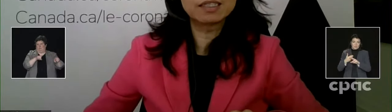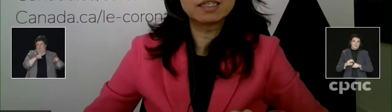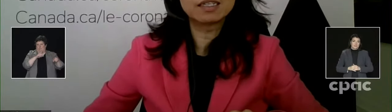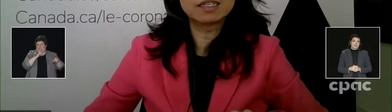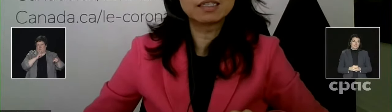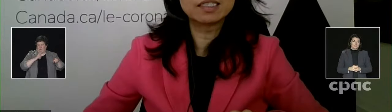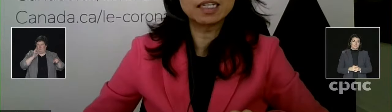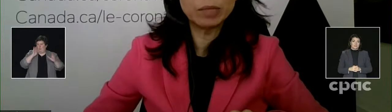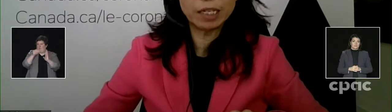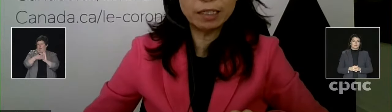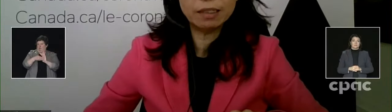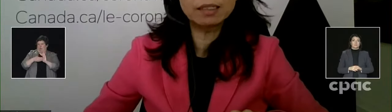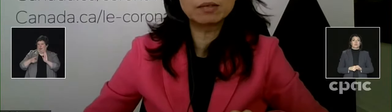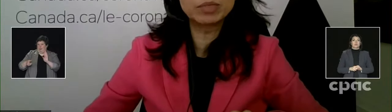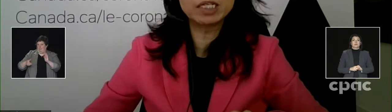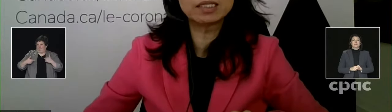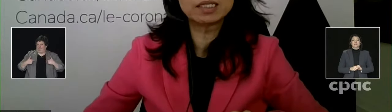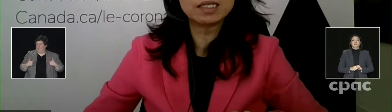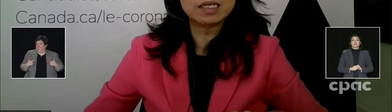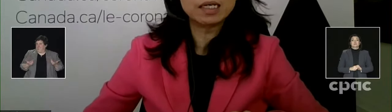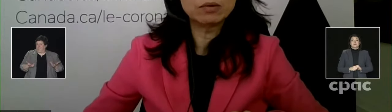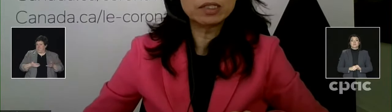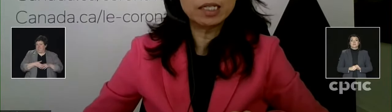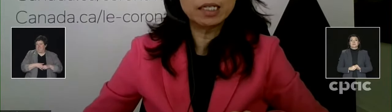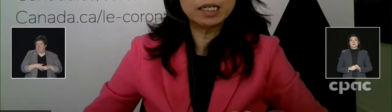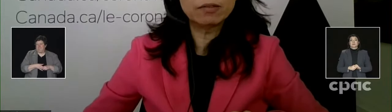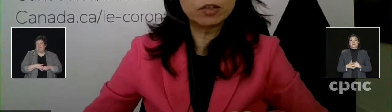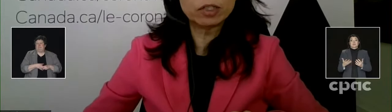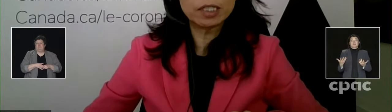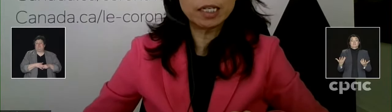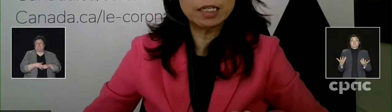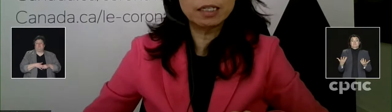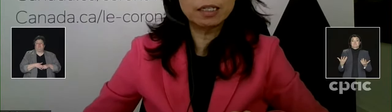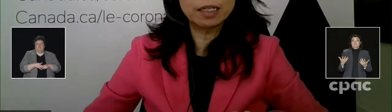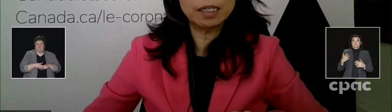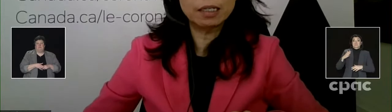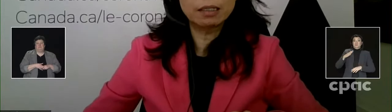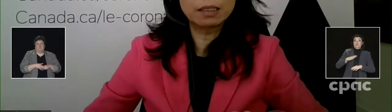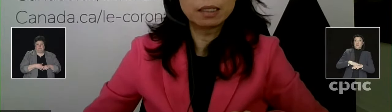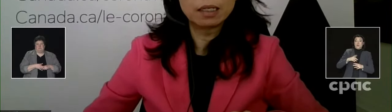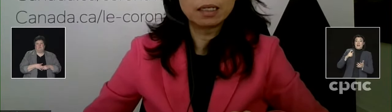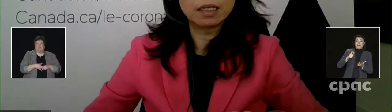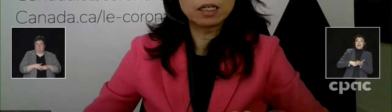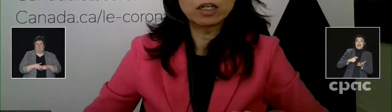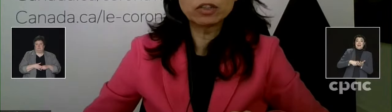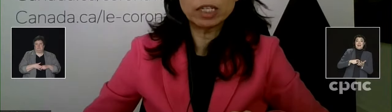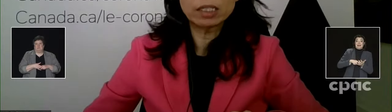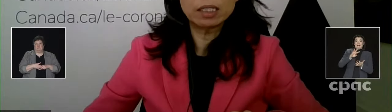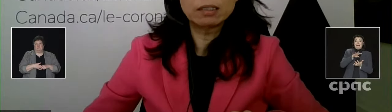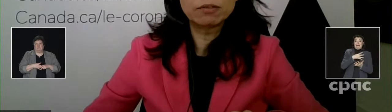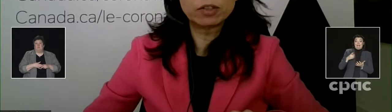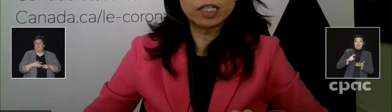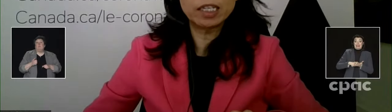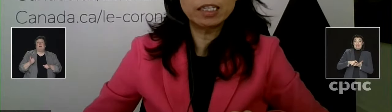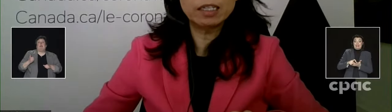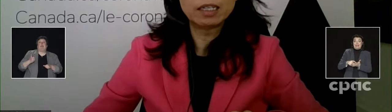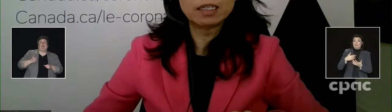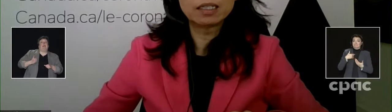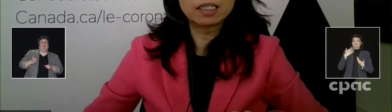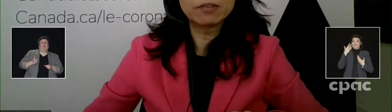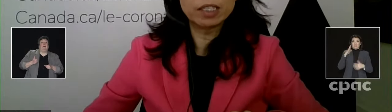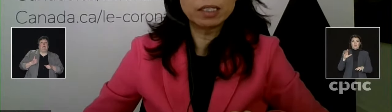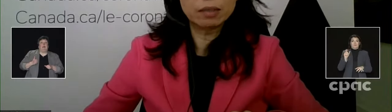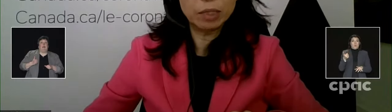site timelines. But I will say that, of course, Canada has contracted for